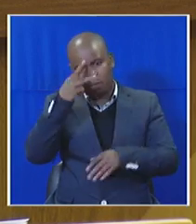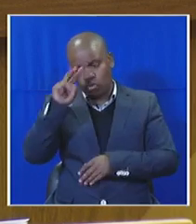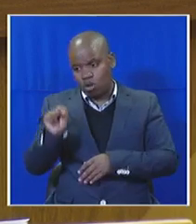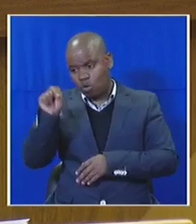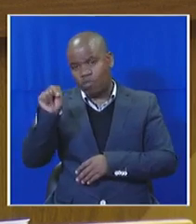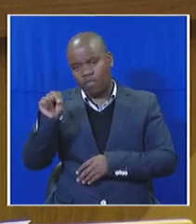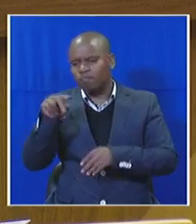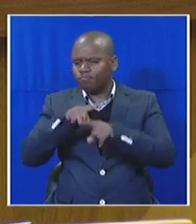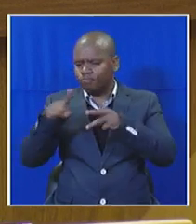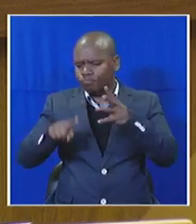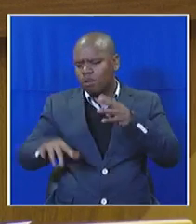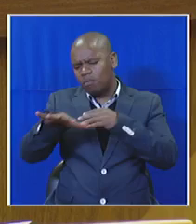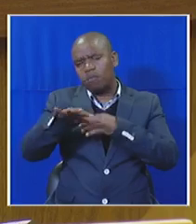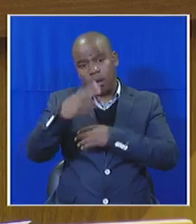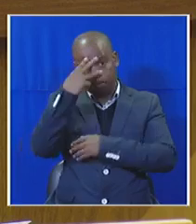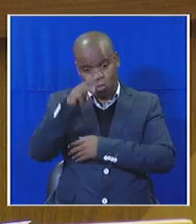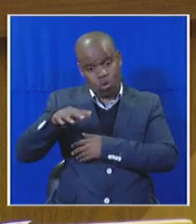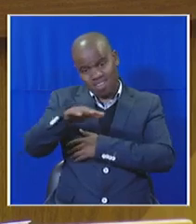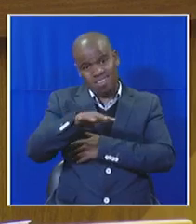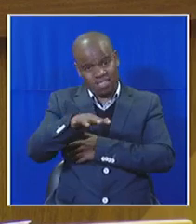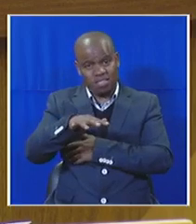Centurion in Tshwane.